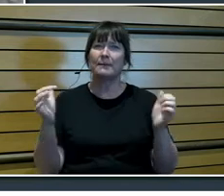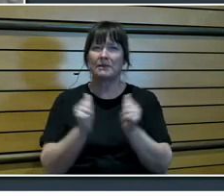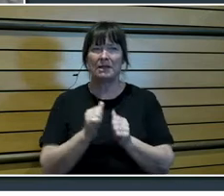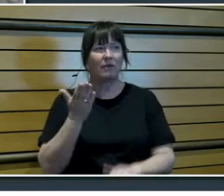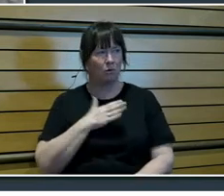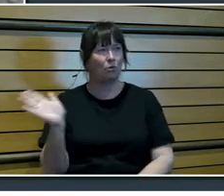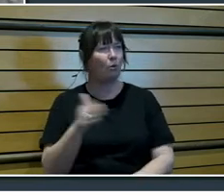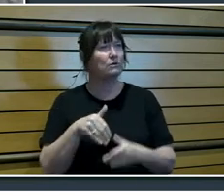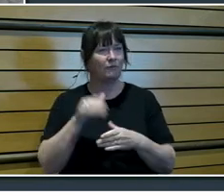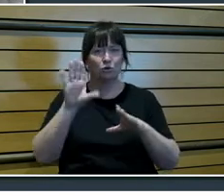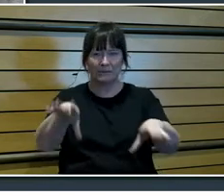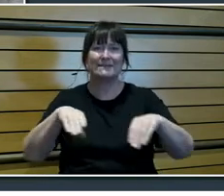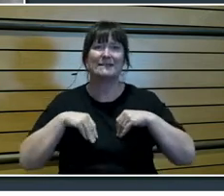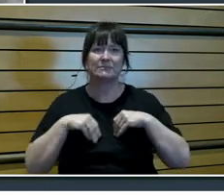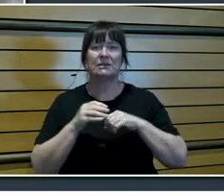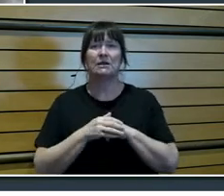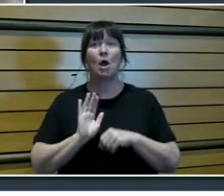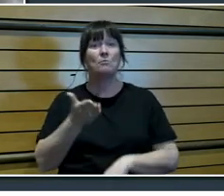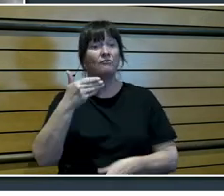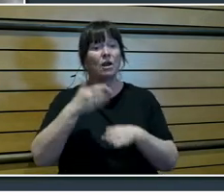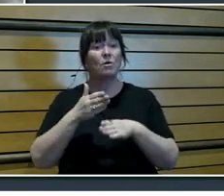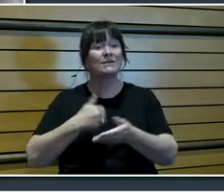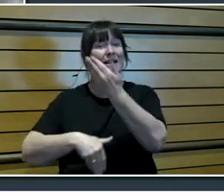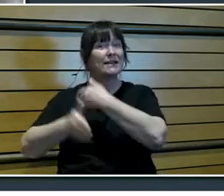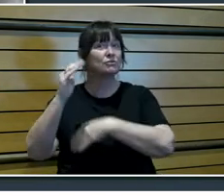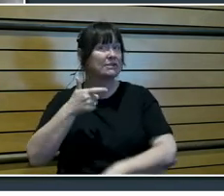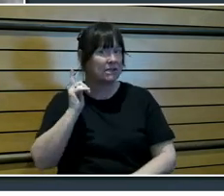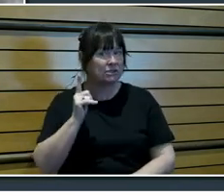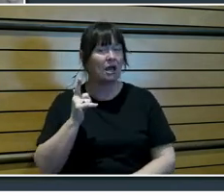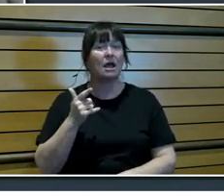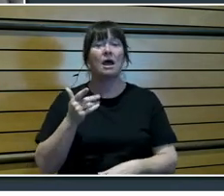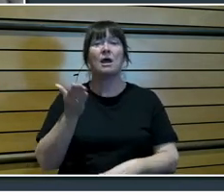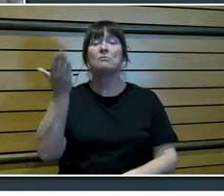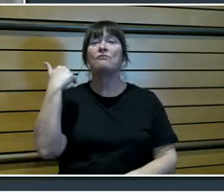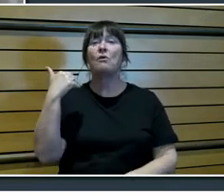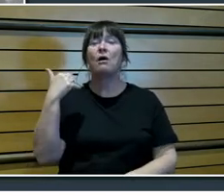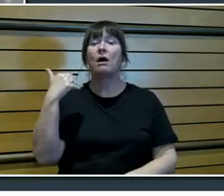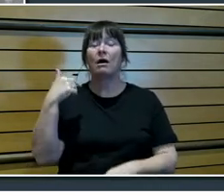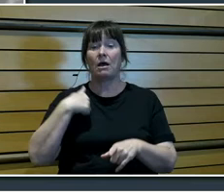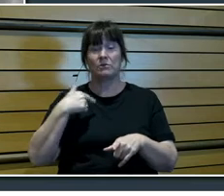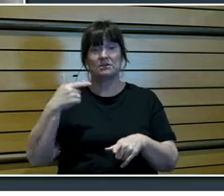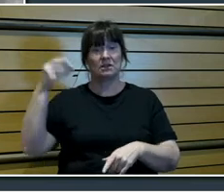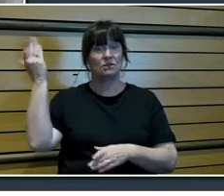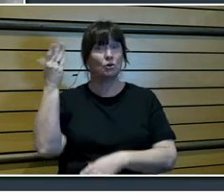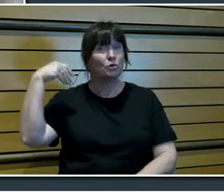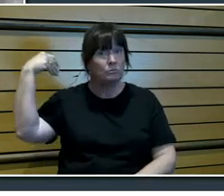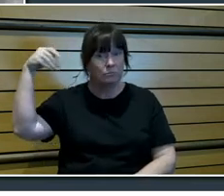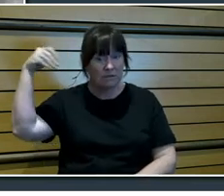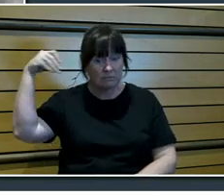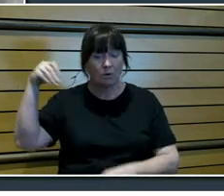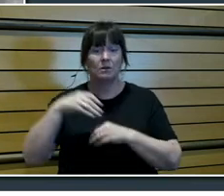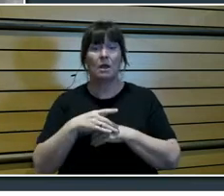adoption. As a former history teacher, secondary school principal, Napier Pilot City trustee and Matarua Hau